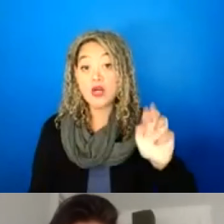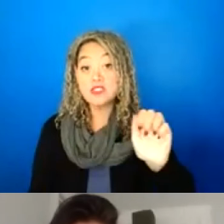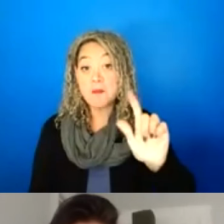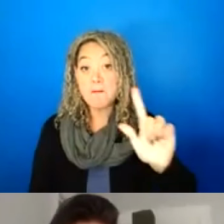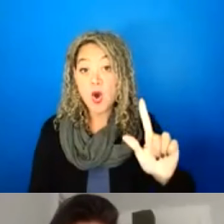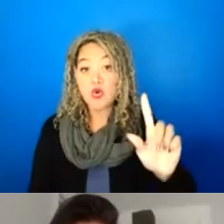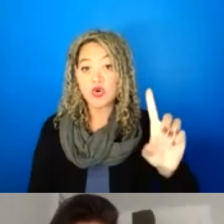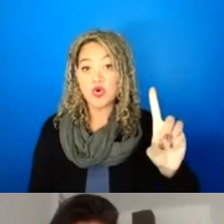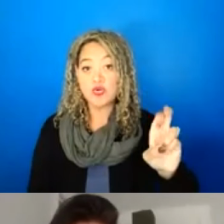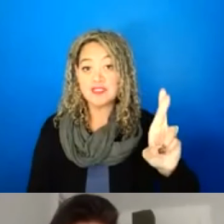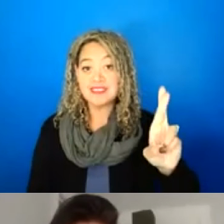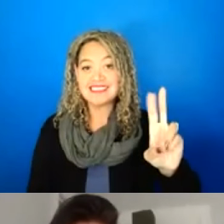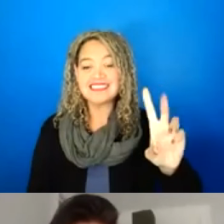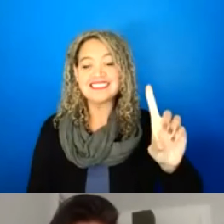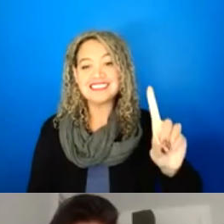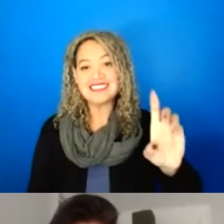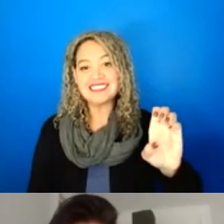decoding.